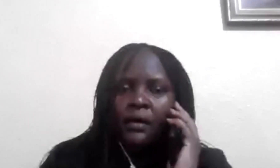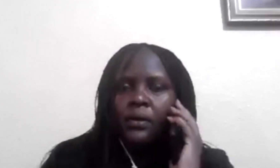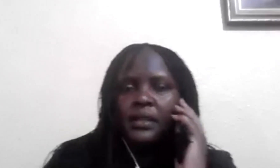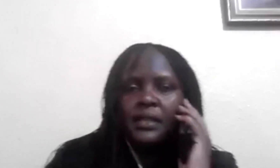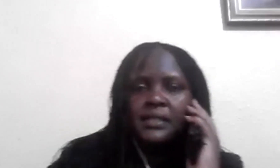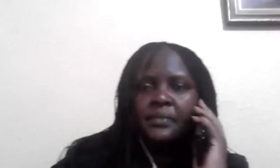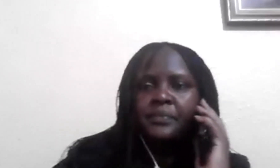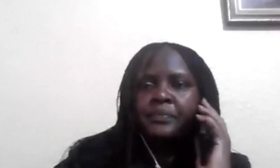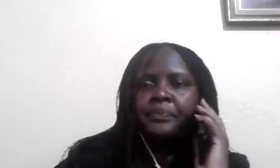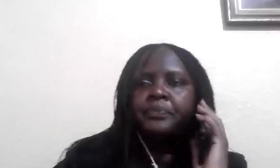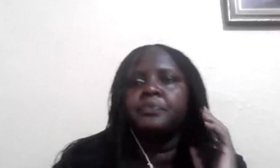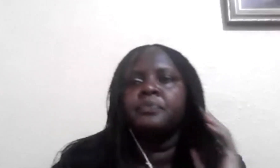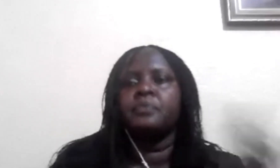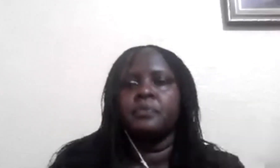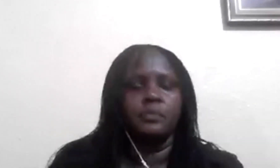Okay, okay, thanks.